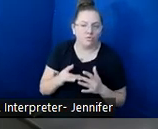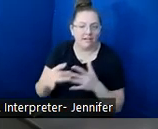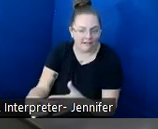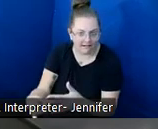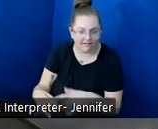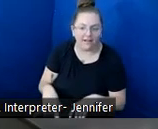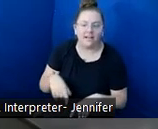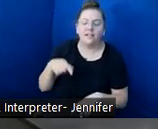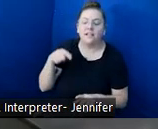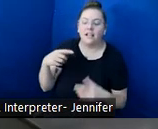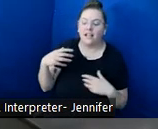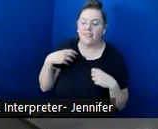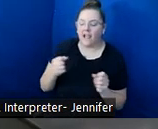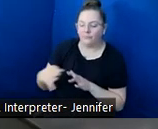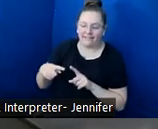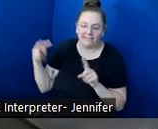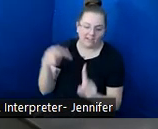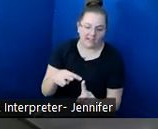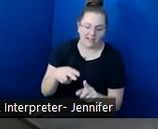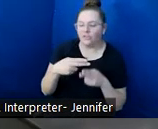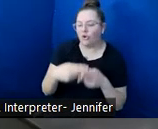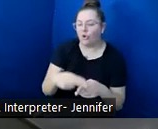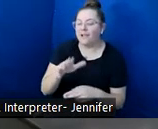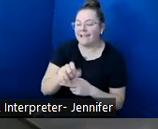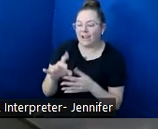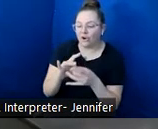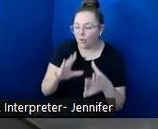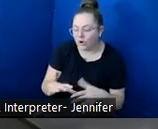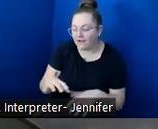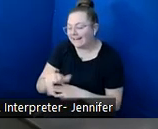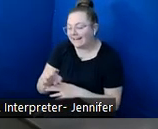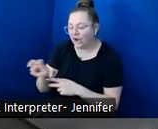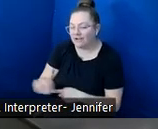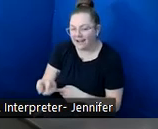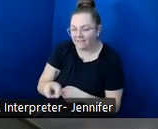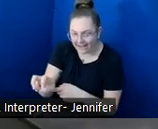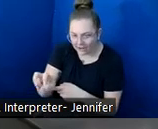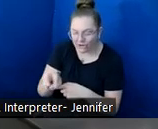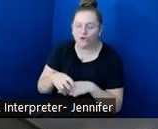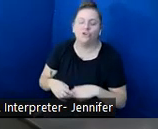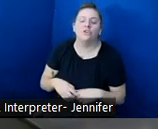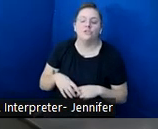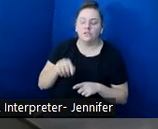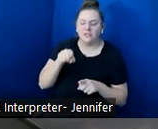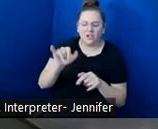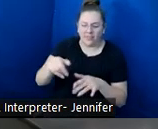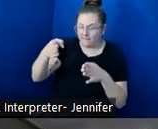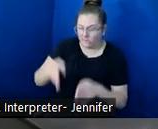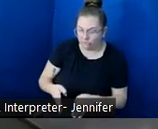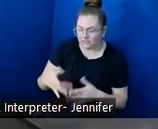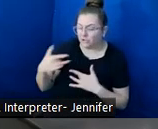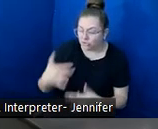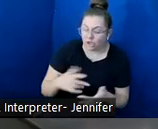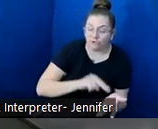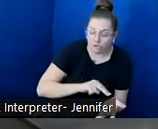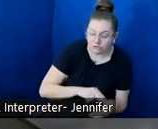call this guide a care coordinator, care navigator, or a care guide. This person is usually a nurse, social worker,